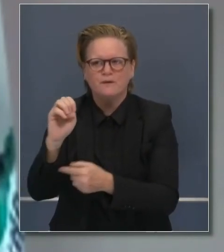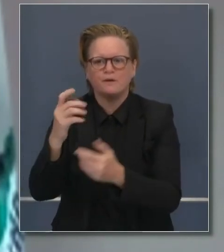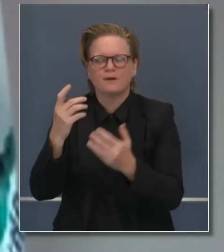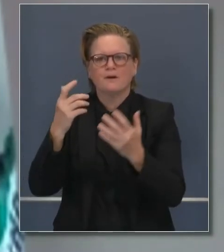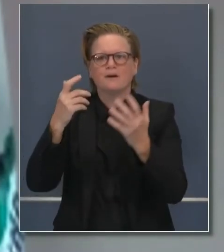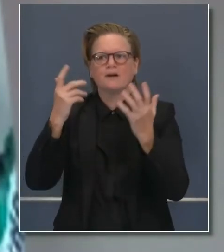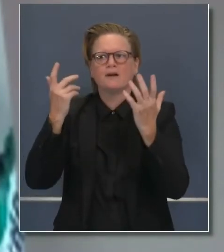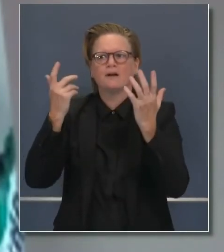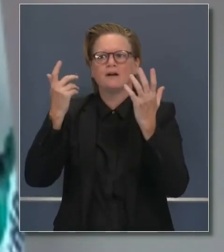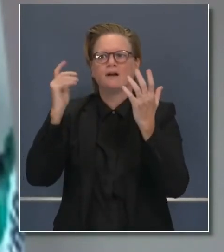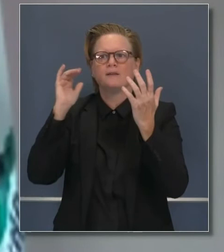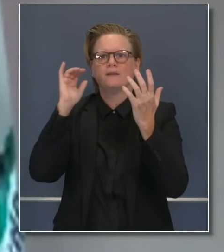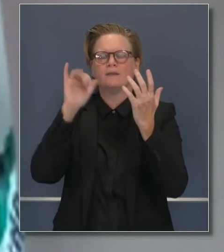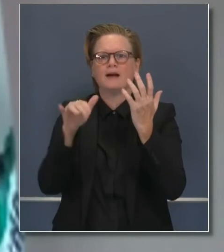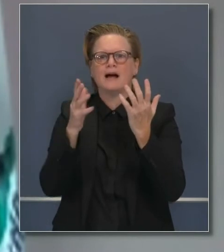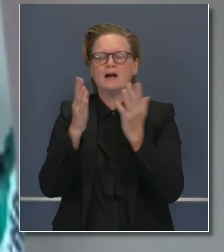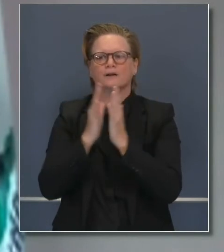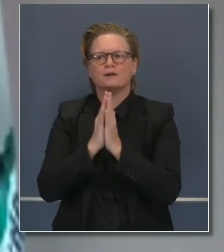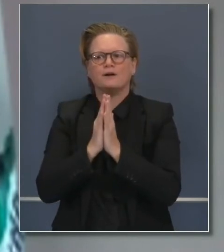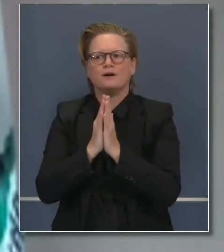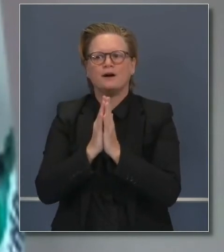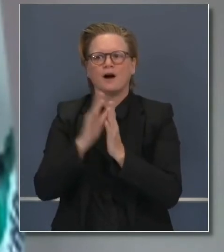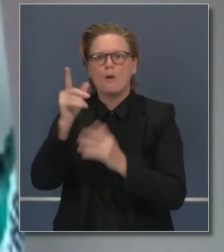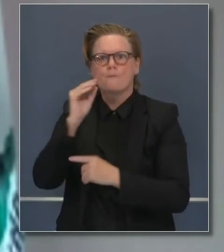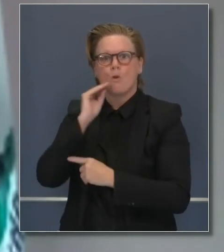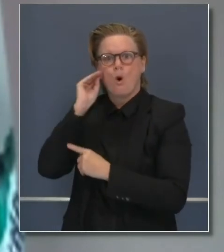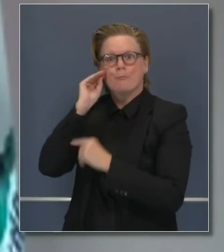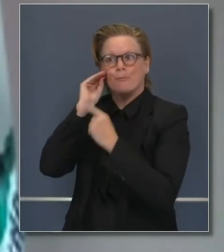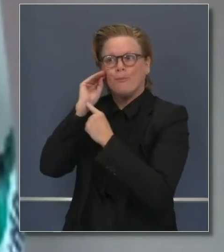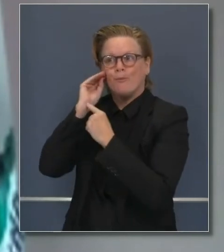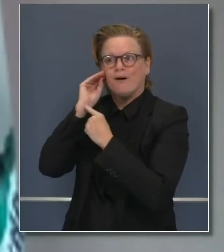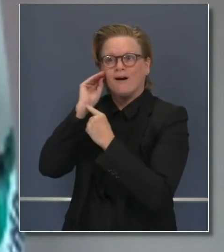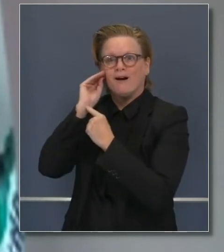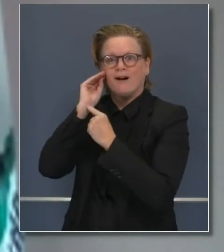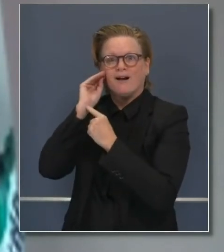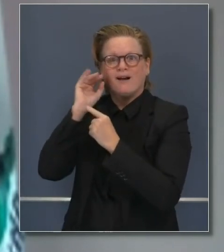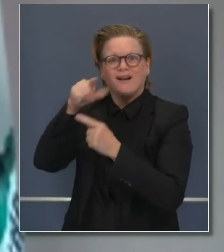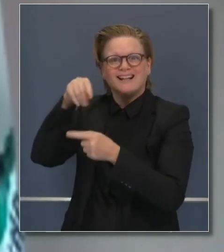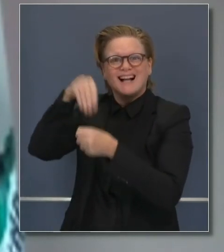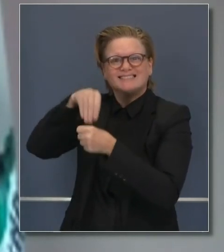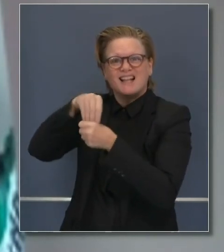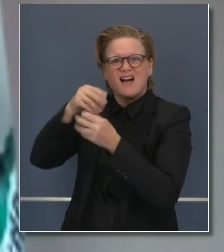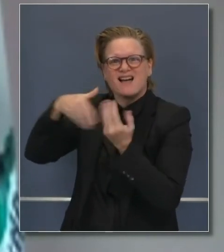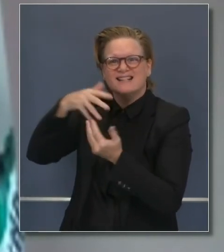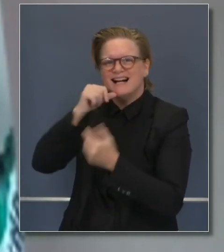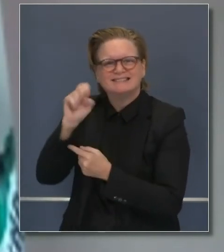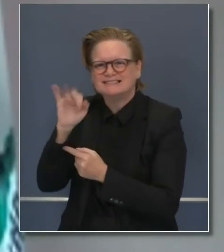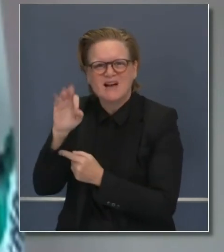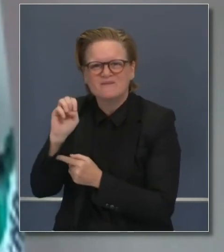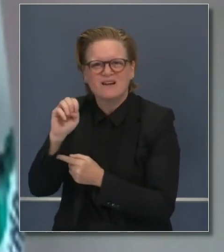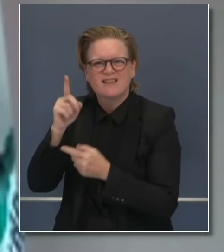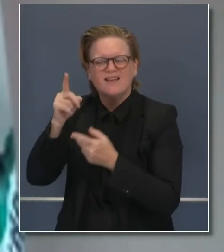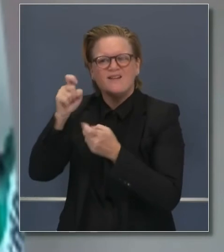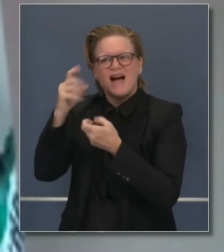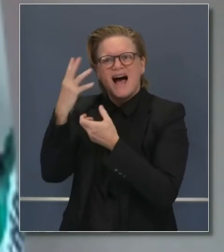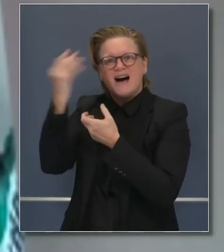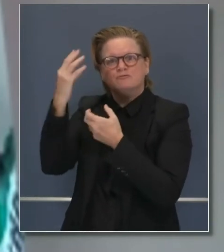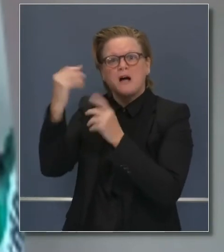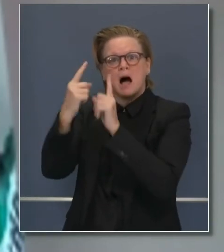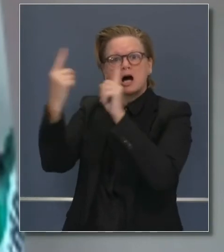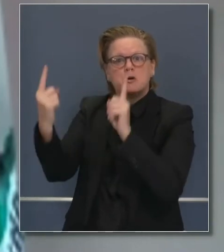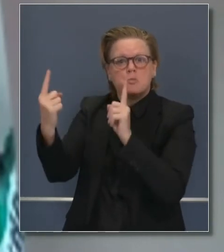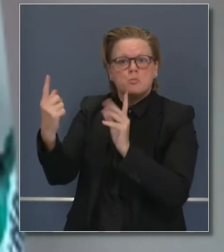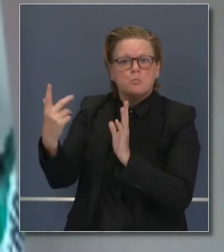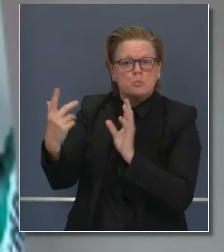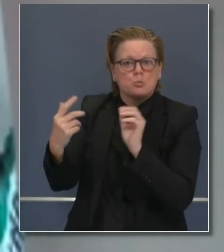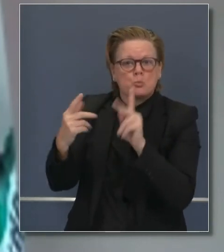you to leave your home. We talked about spending some time outdoors. We think that that's a great way to stay